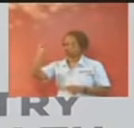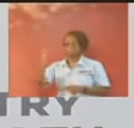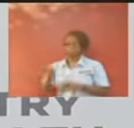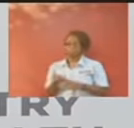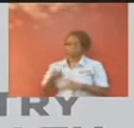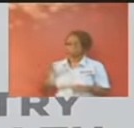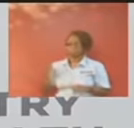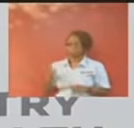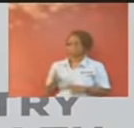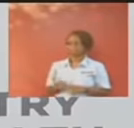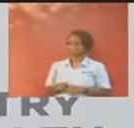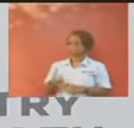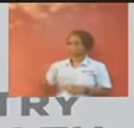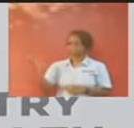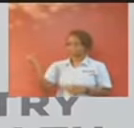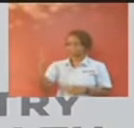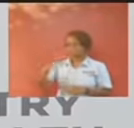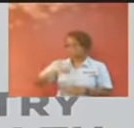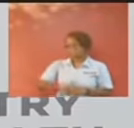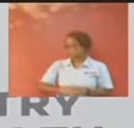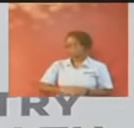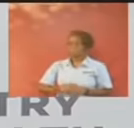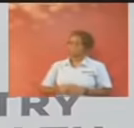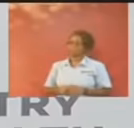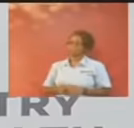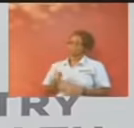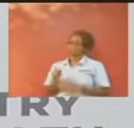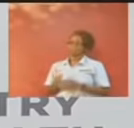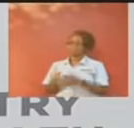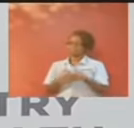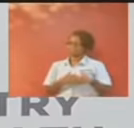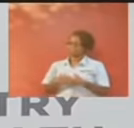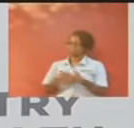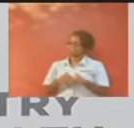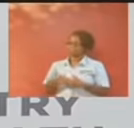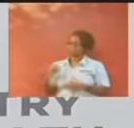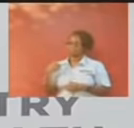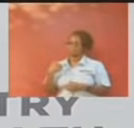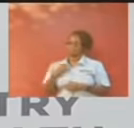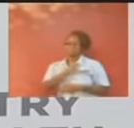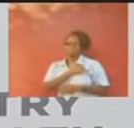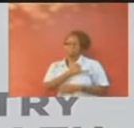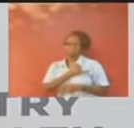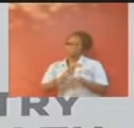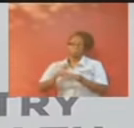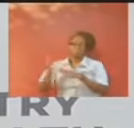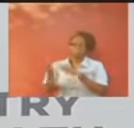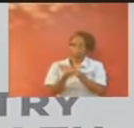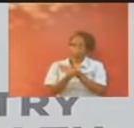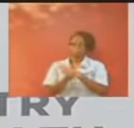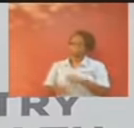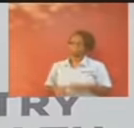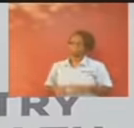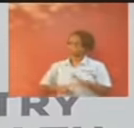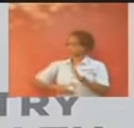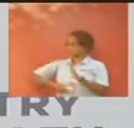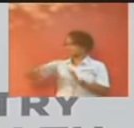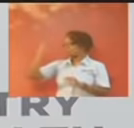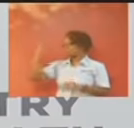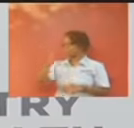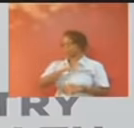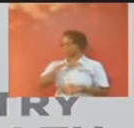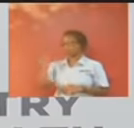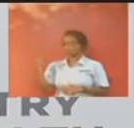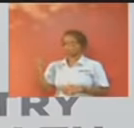UK, Canada, Barbados, continue to be considered high risk because of the description being community and